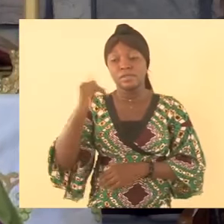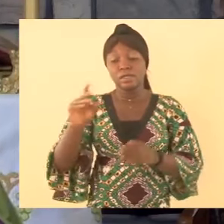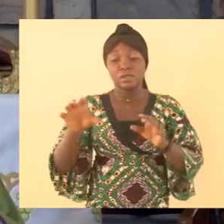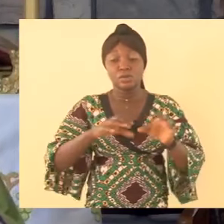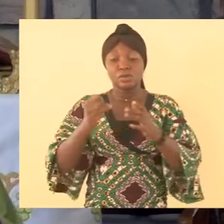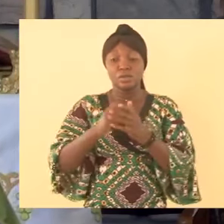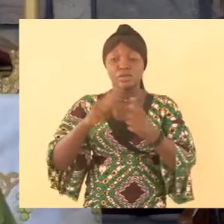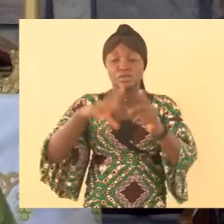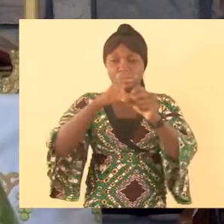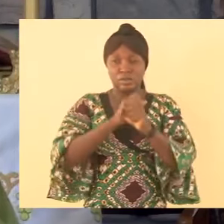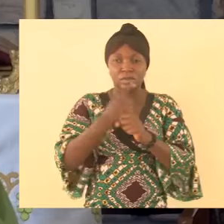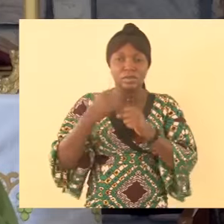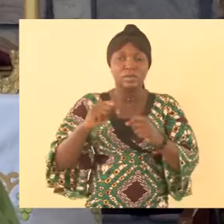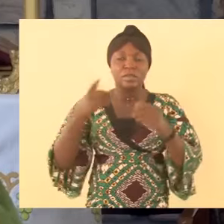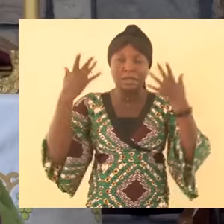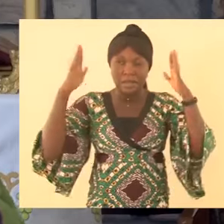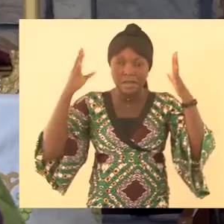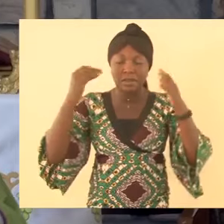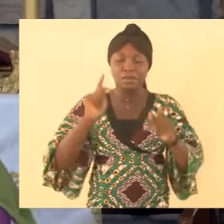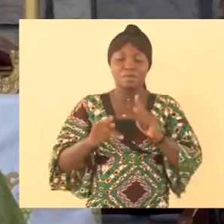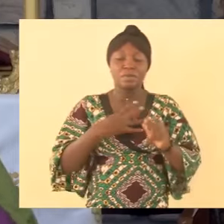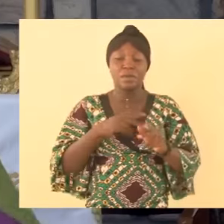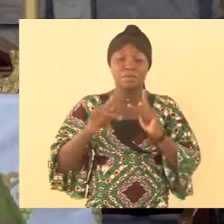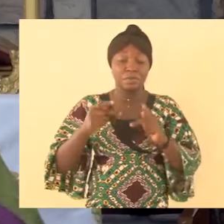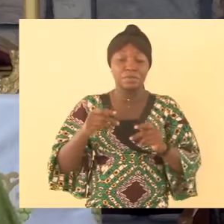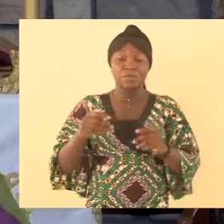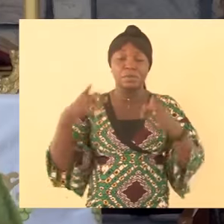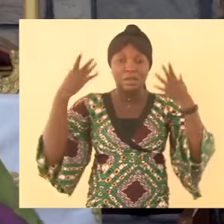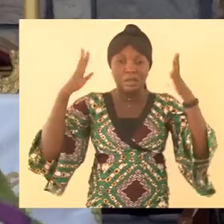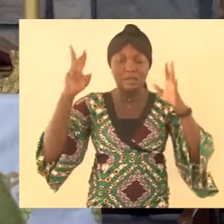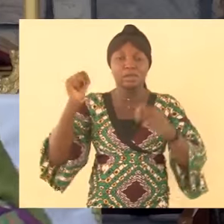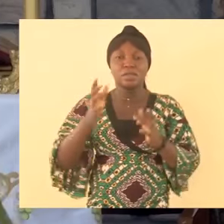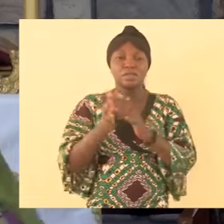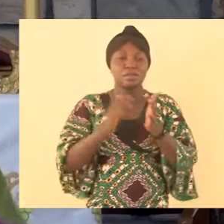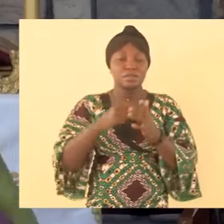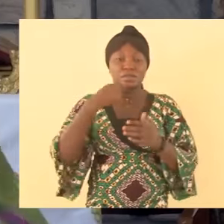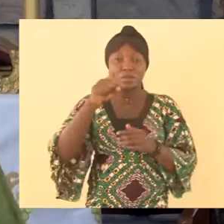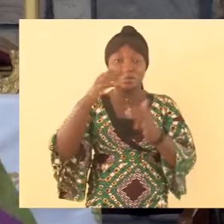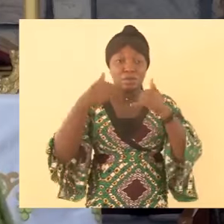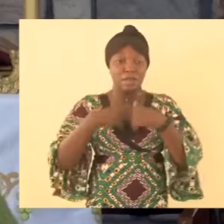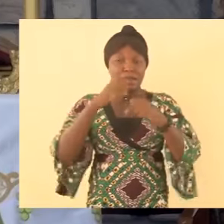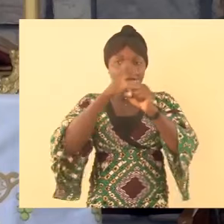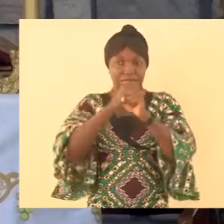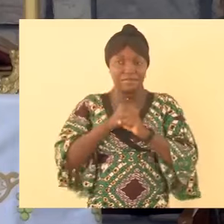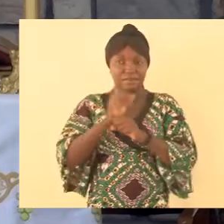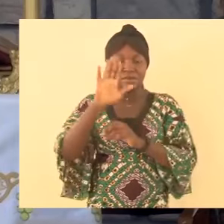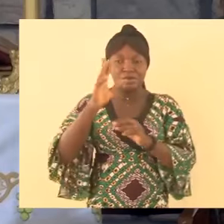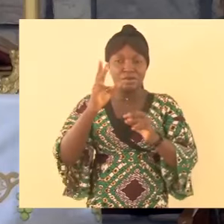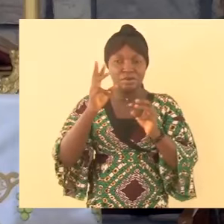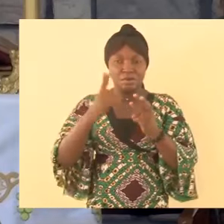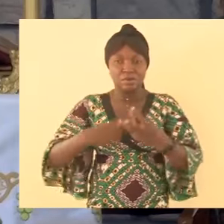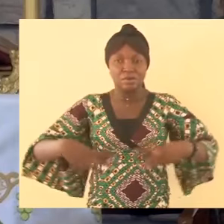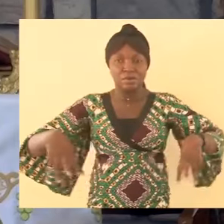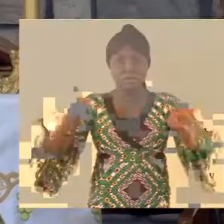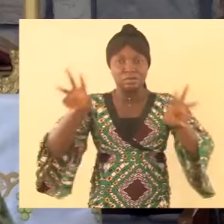They do it to receive the applause of the people. And people actually do applaud them. And Jesus Christ says, you have already received your reward.